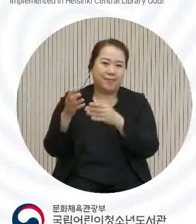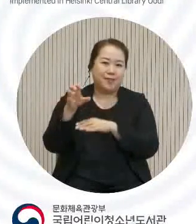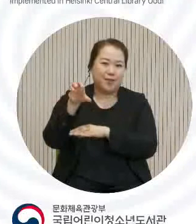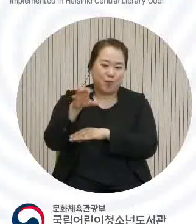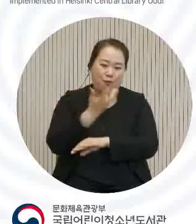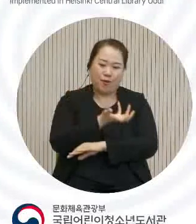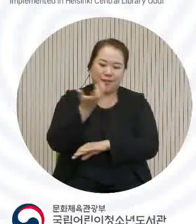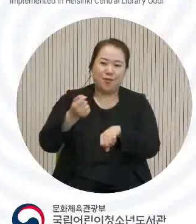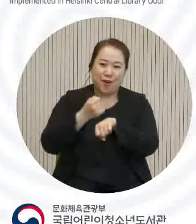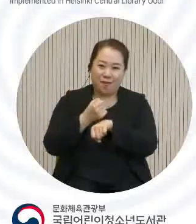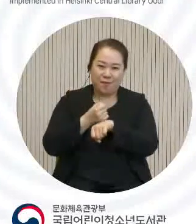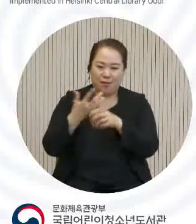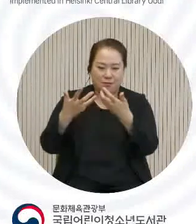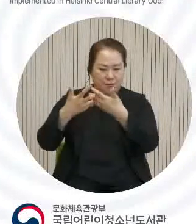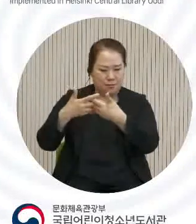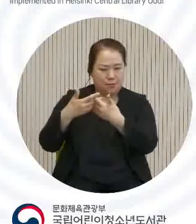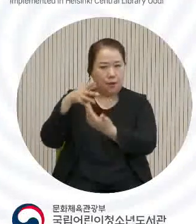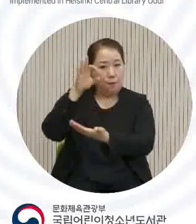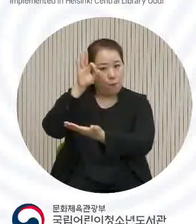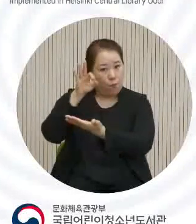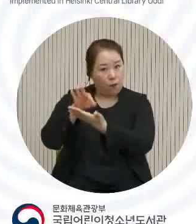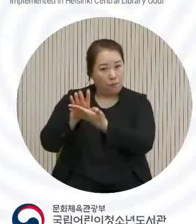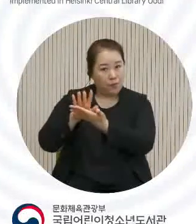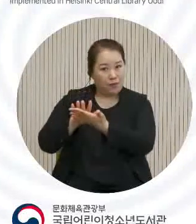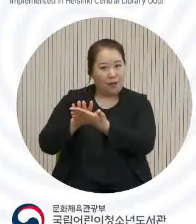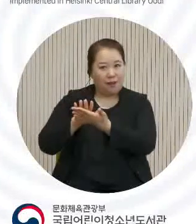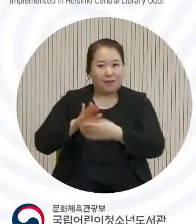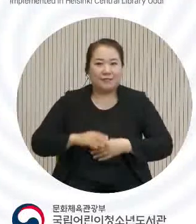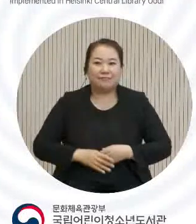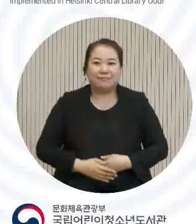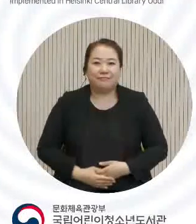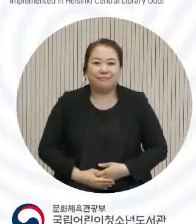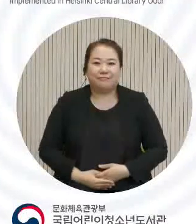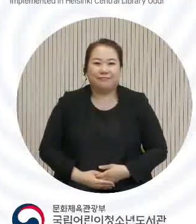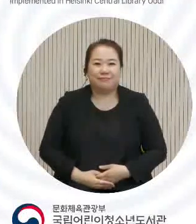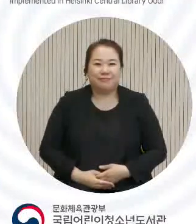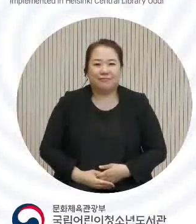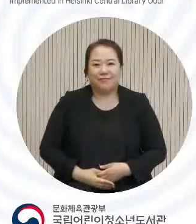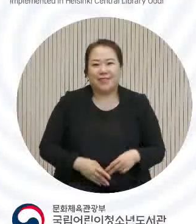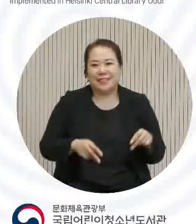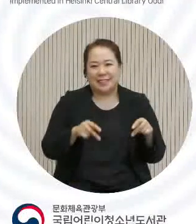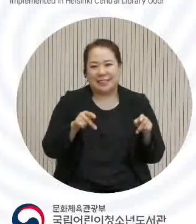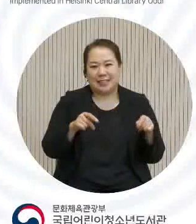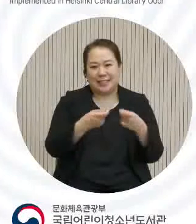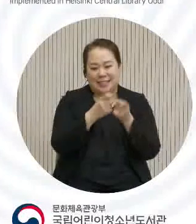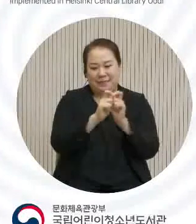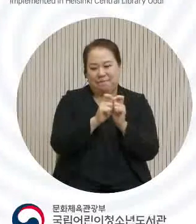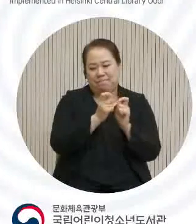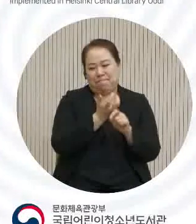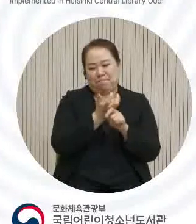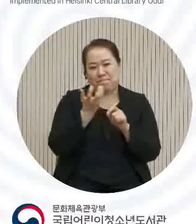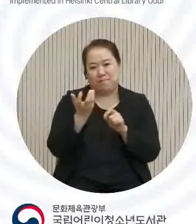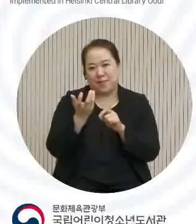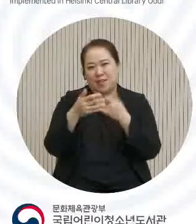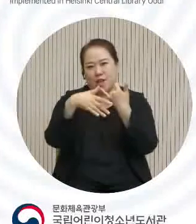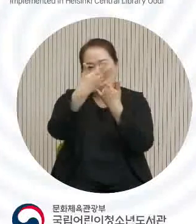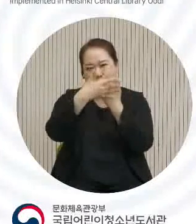are then divided into pairs, and after that they are shown this clip from YouTube about